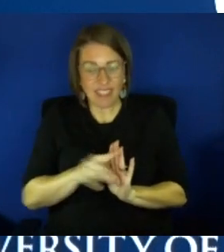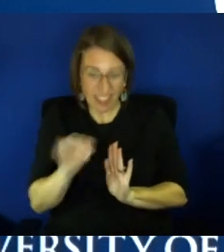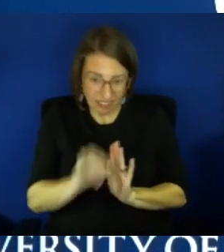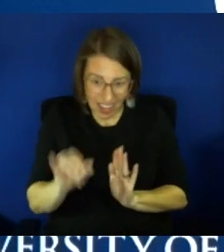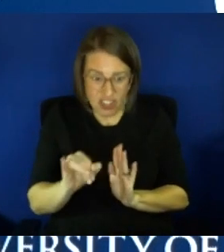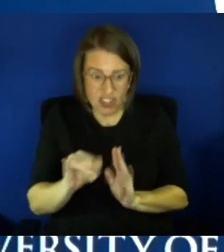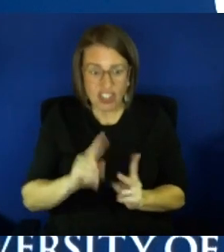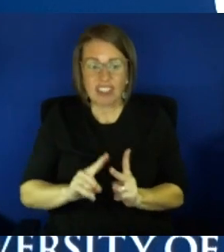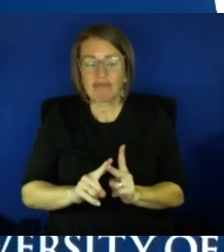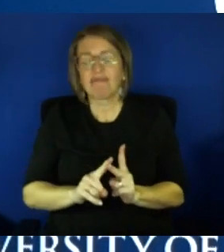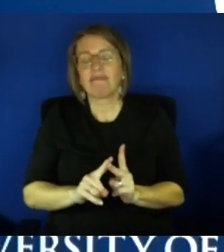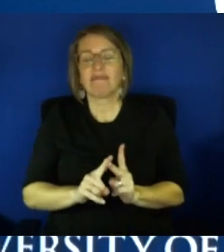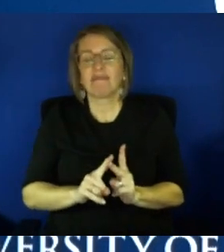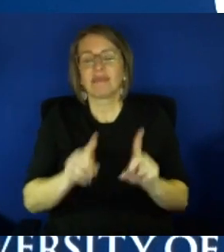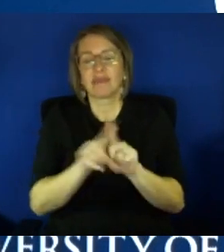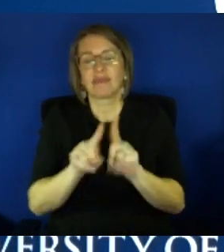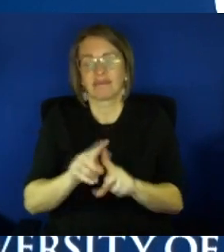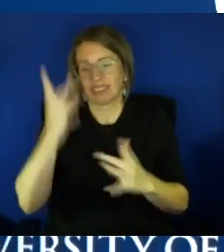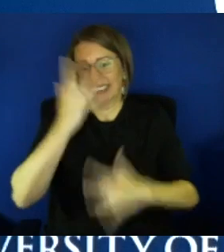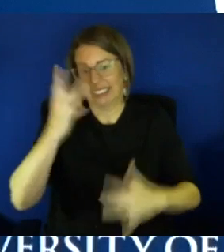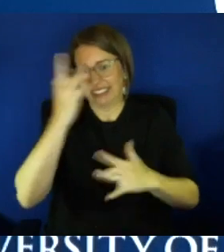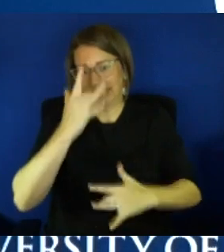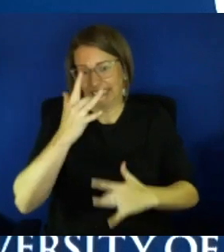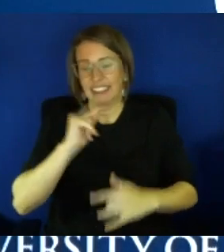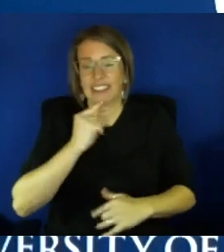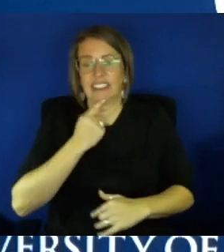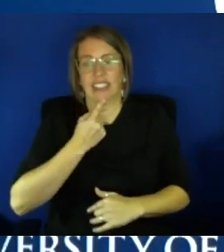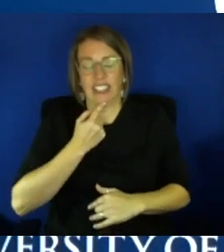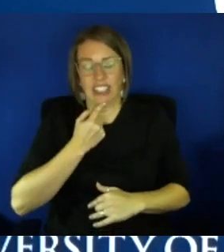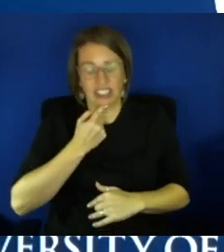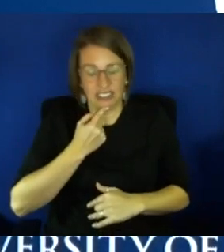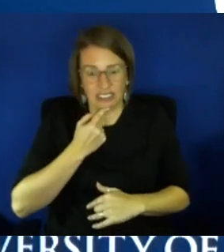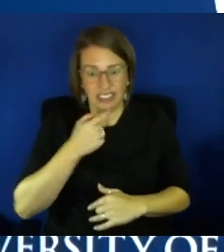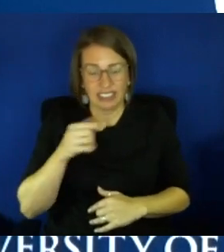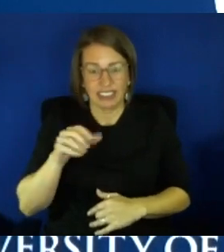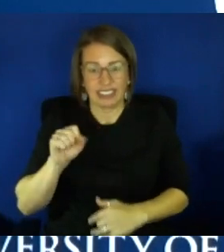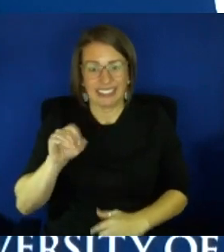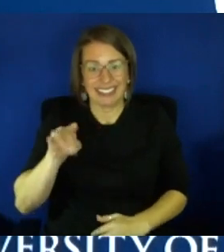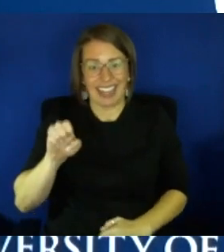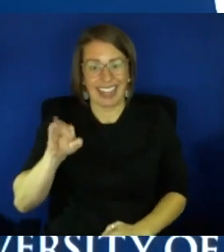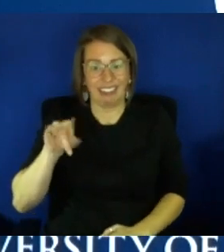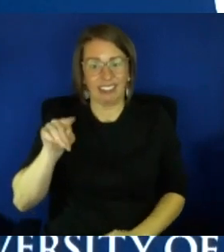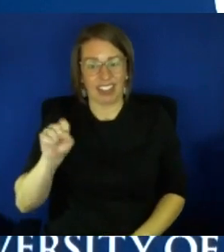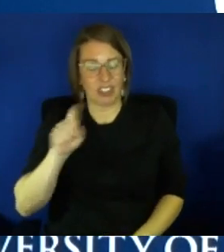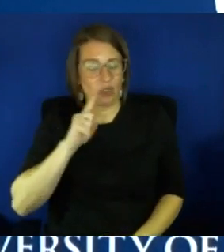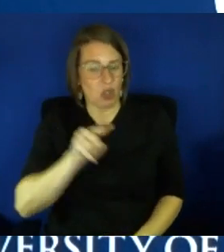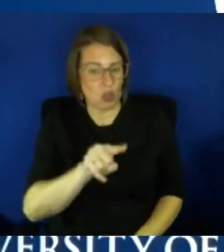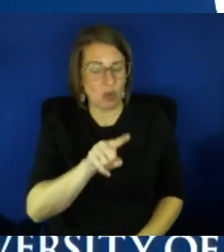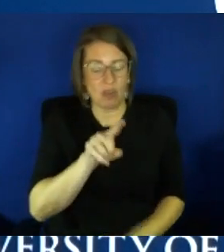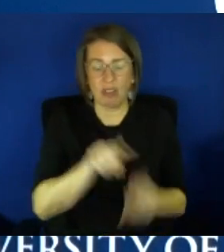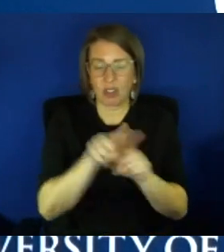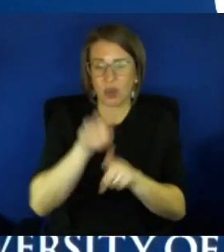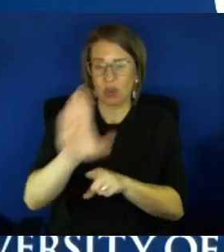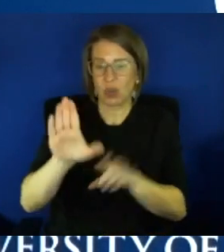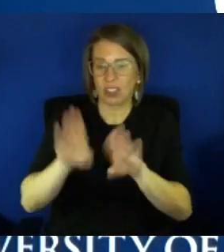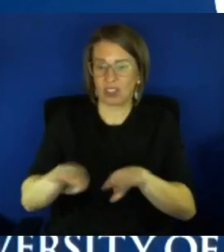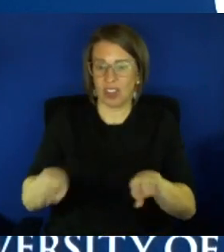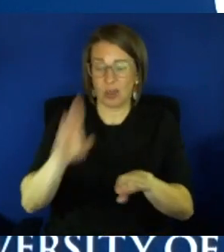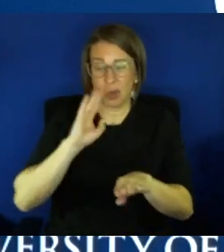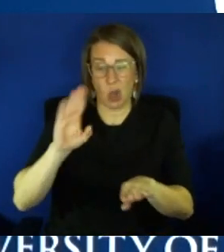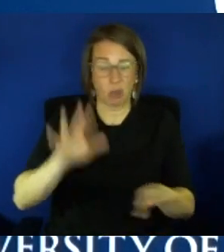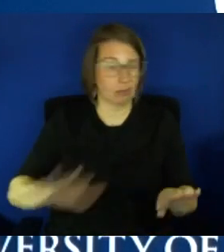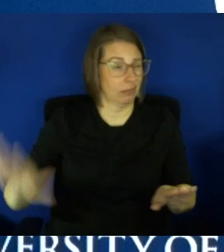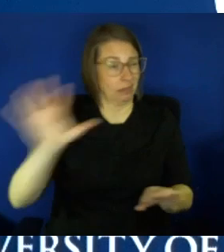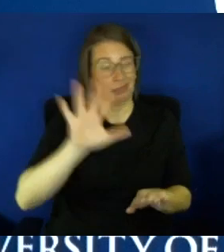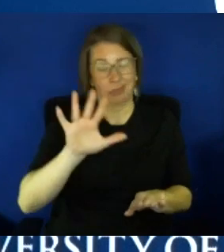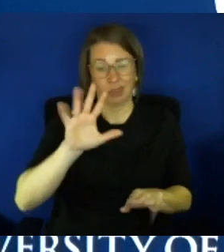more importantly, the disease and the severe effects of those disease, both for you and your children, because we know around the country, around the world,